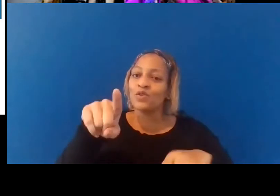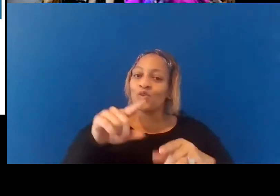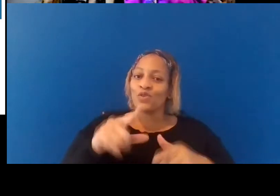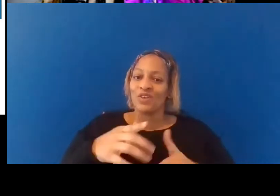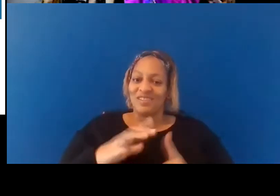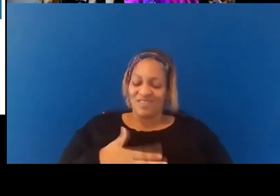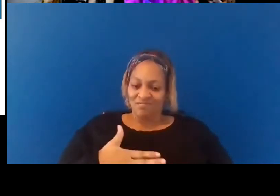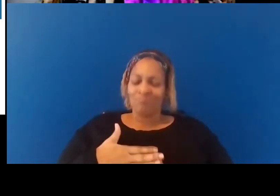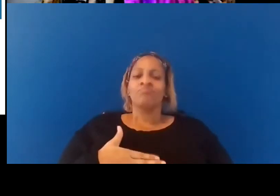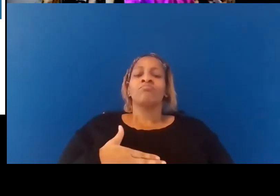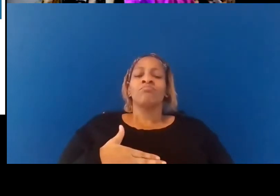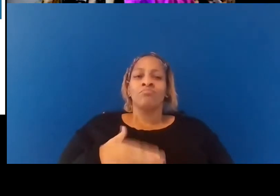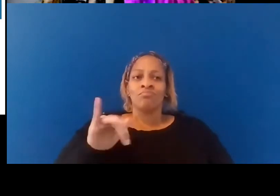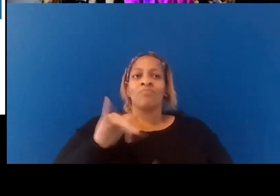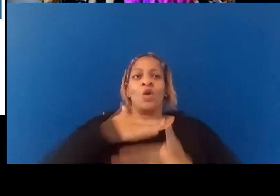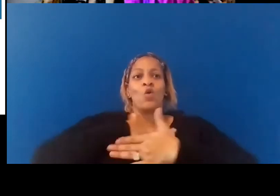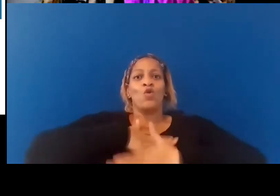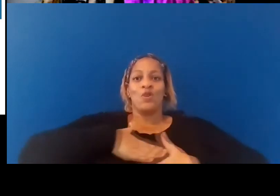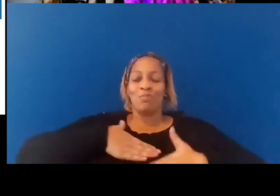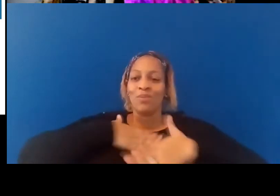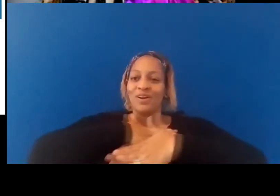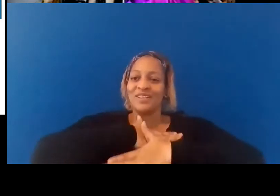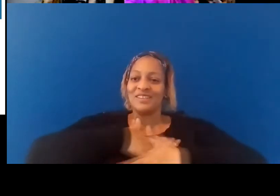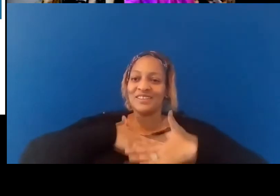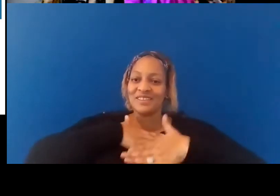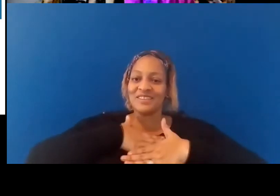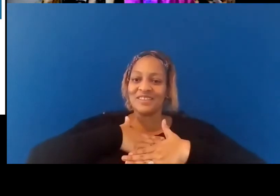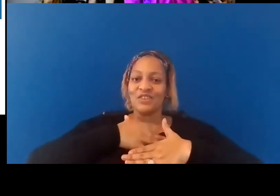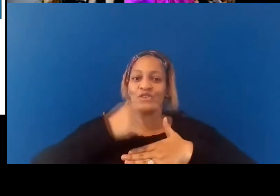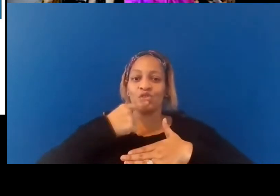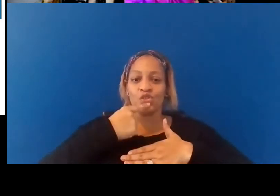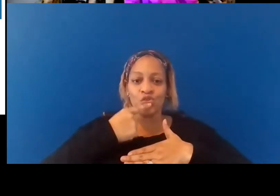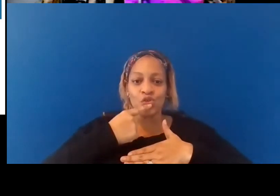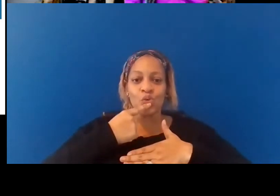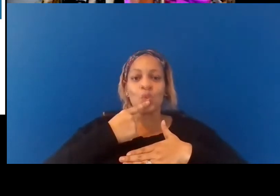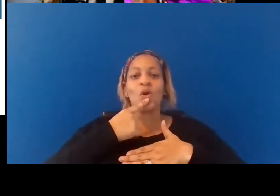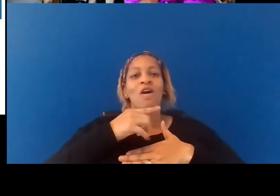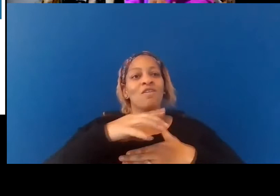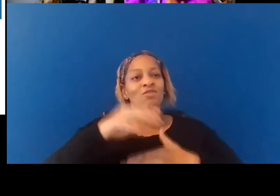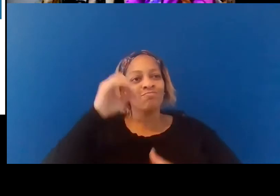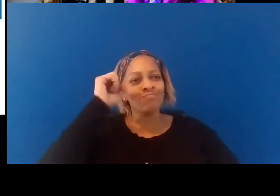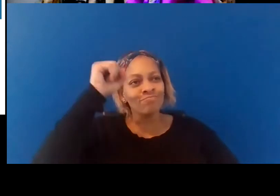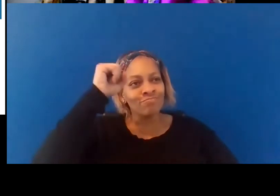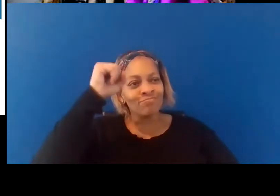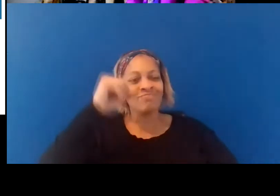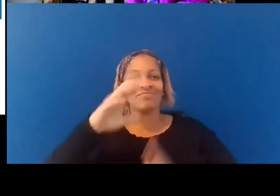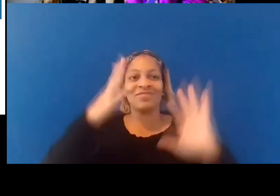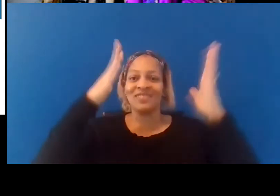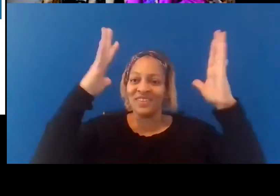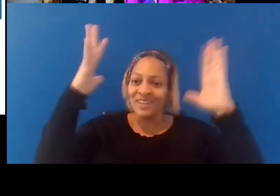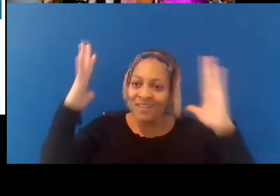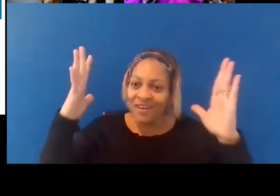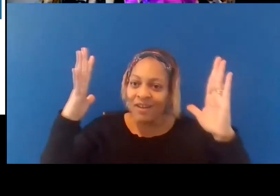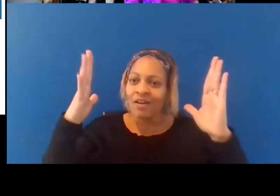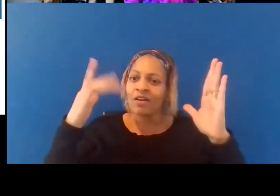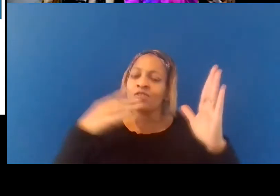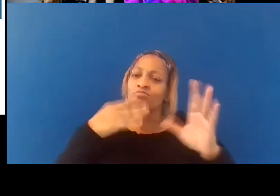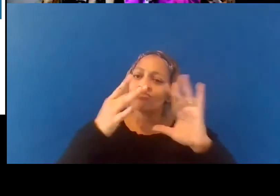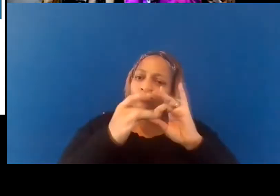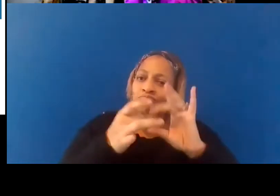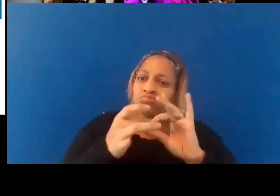appreciation, you are saluting, you are cheering, you are complimenting, you